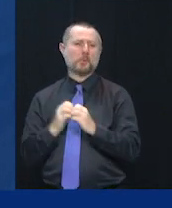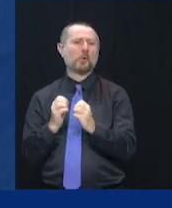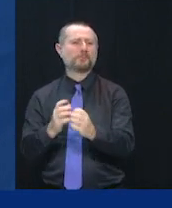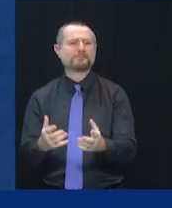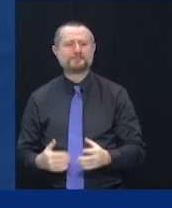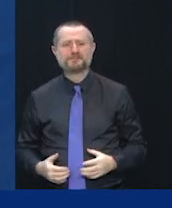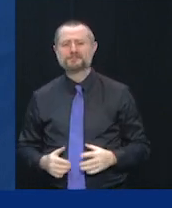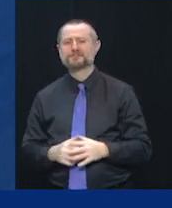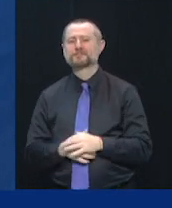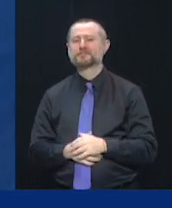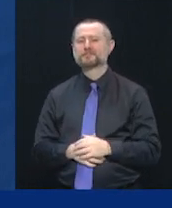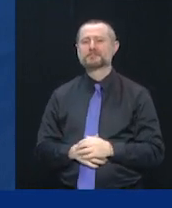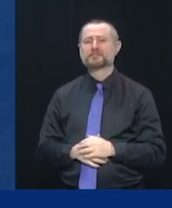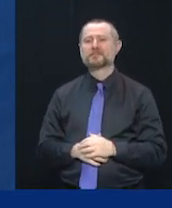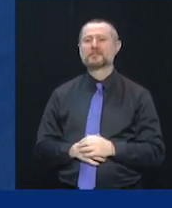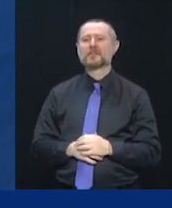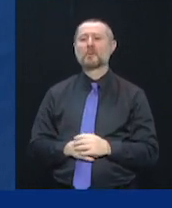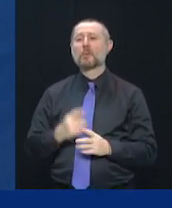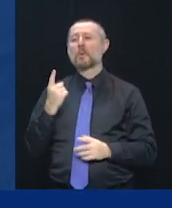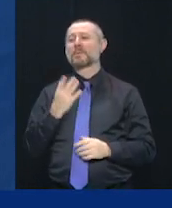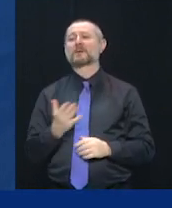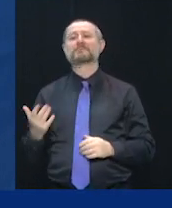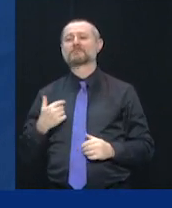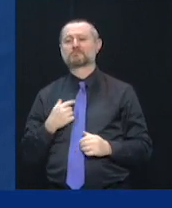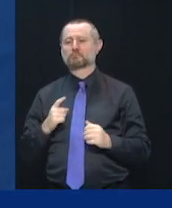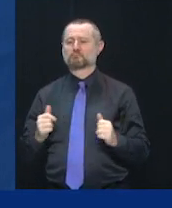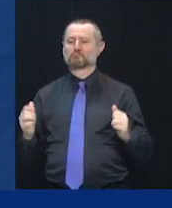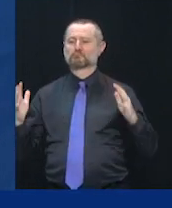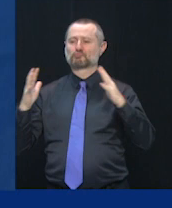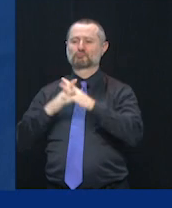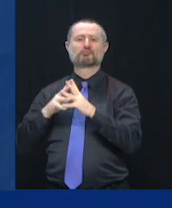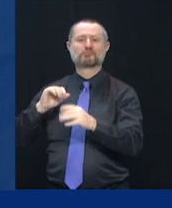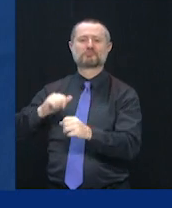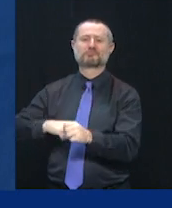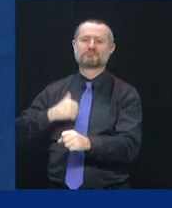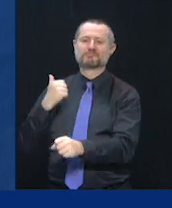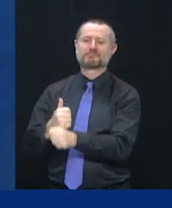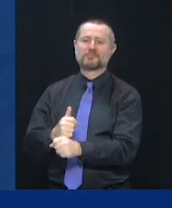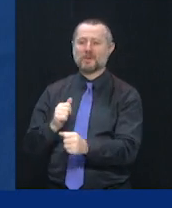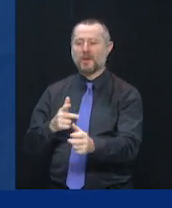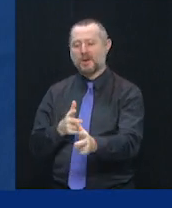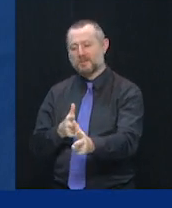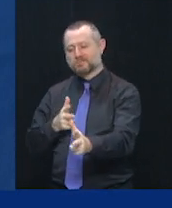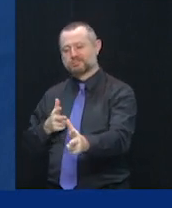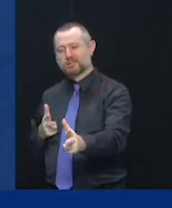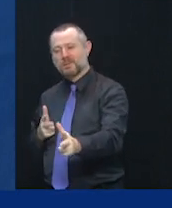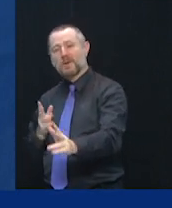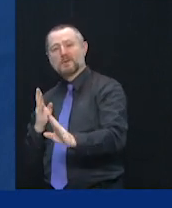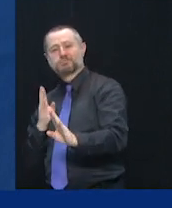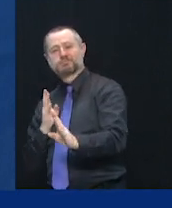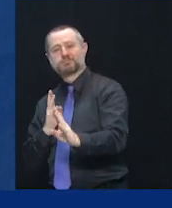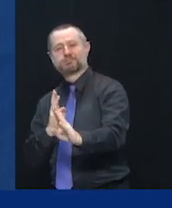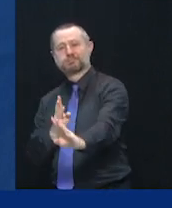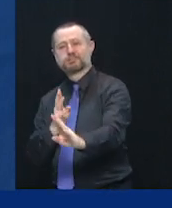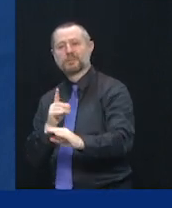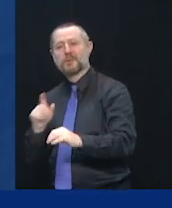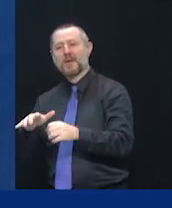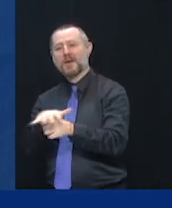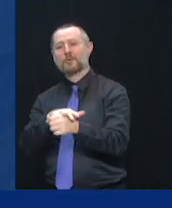doing is mass vaccination sites in